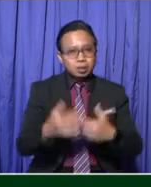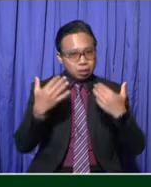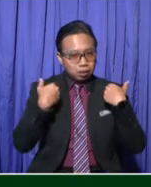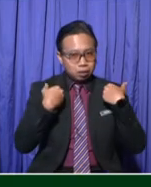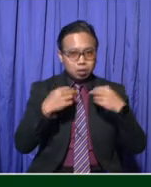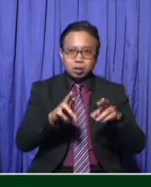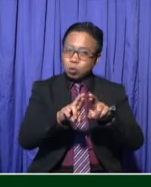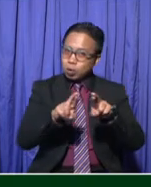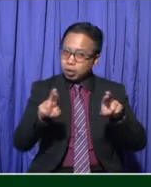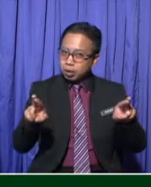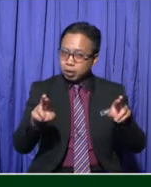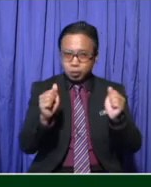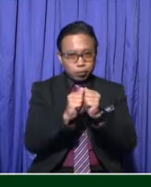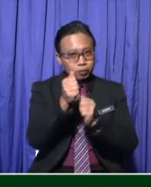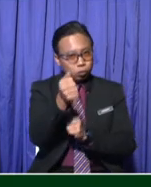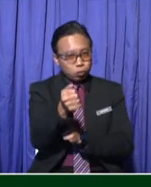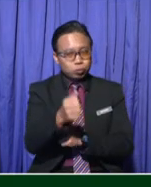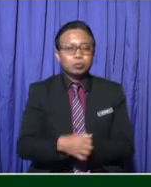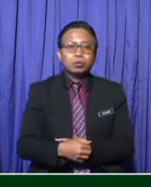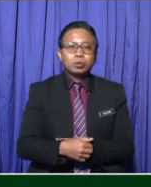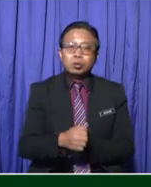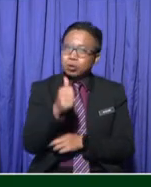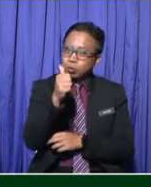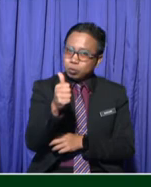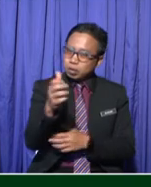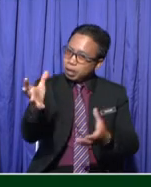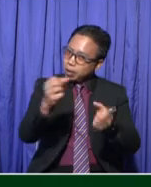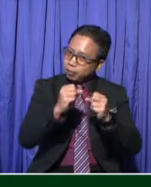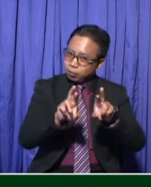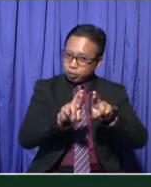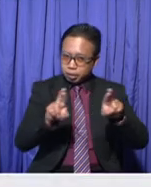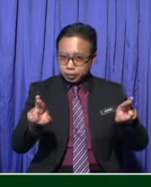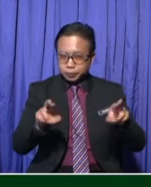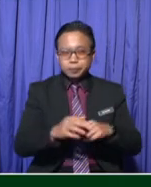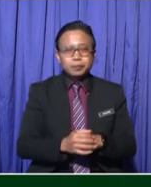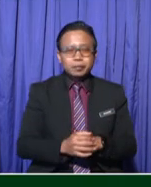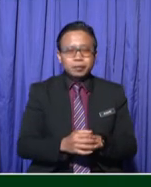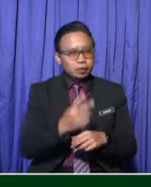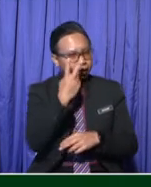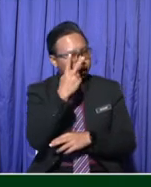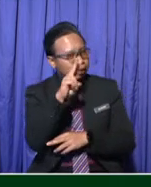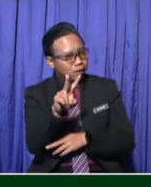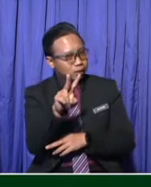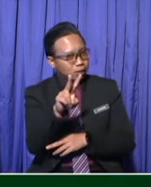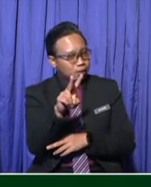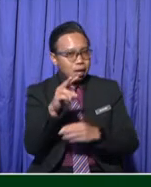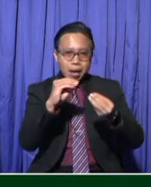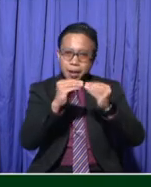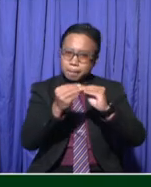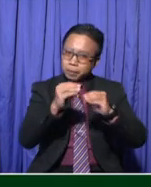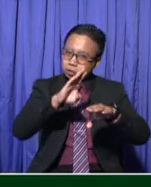you? Good! Take out your ruler. Can you see numbers on your